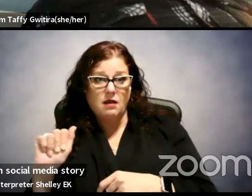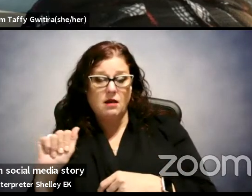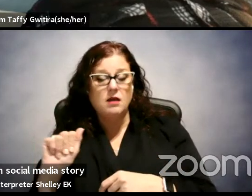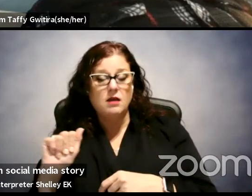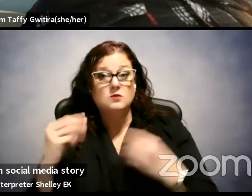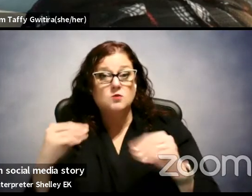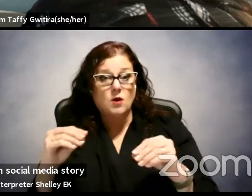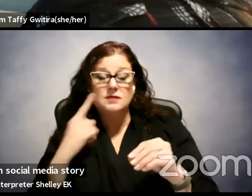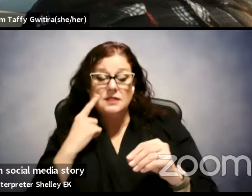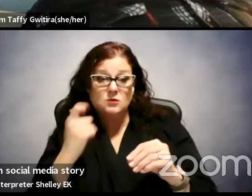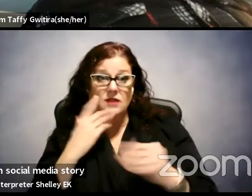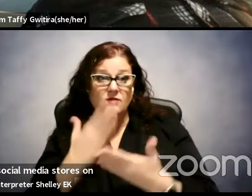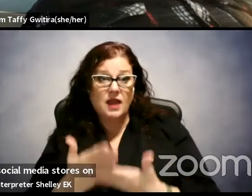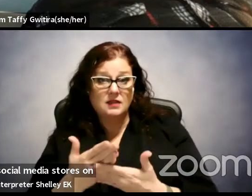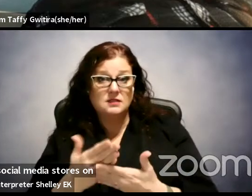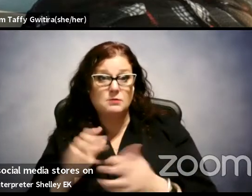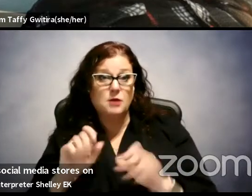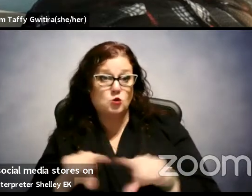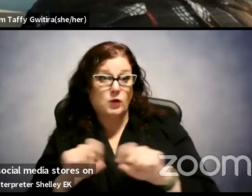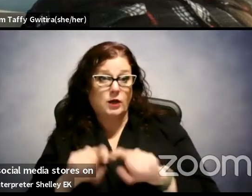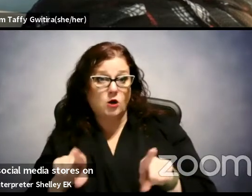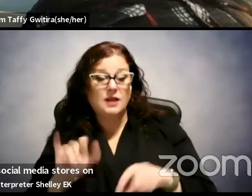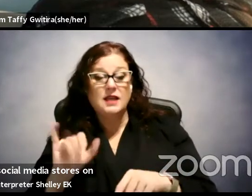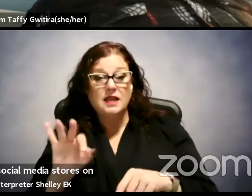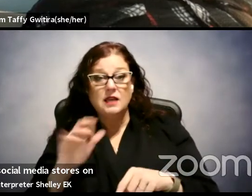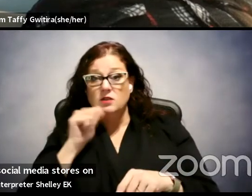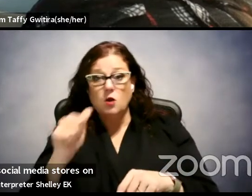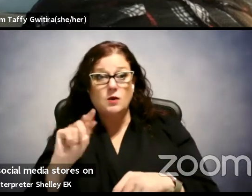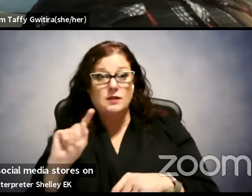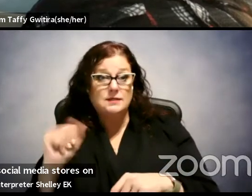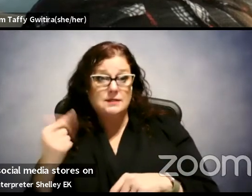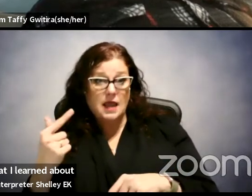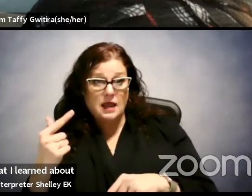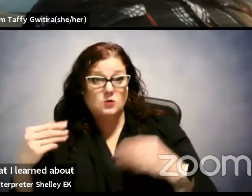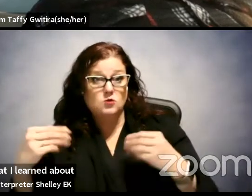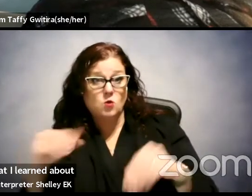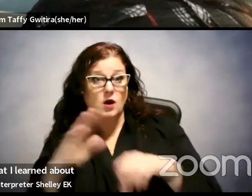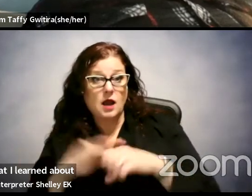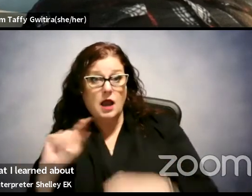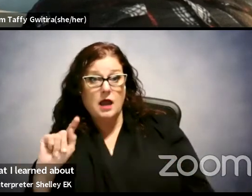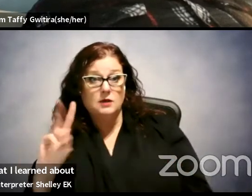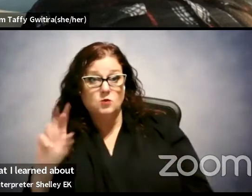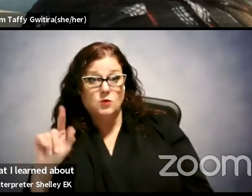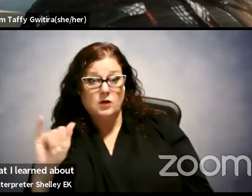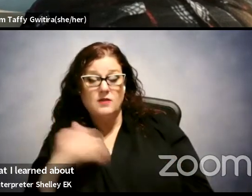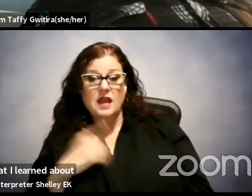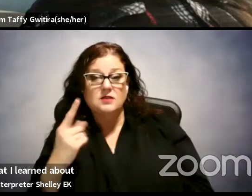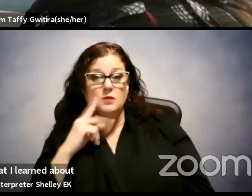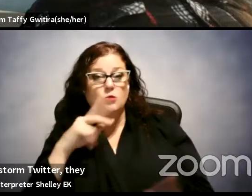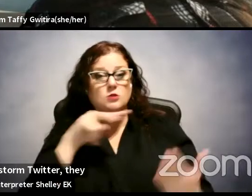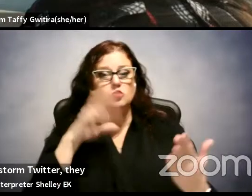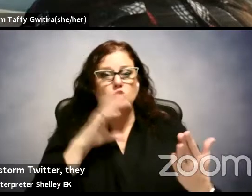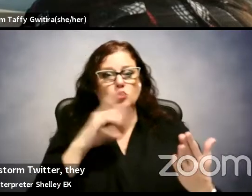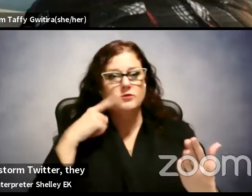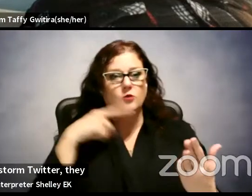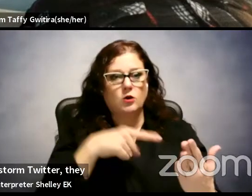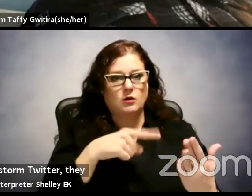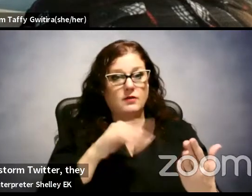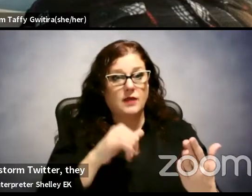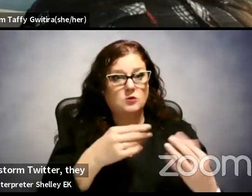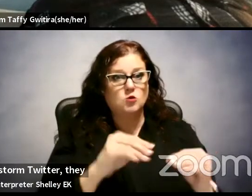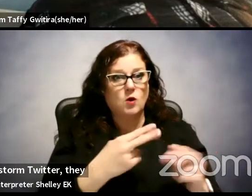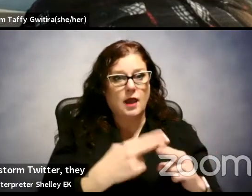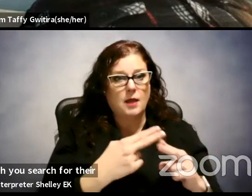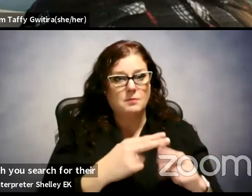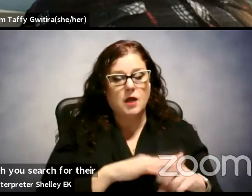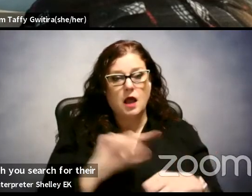an interesting fact I learned about Twitter. Even if you don't tag a store on Twitter, they actually have someone still search for their name